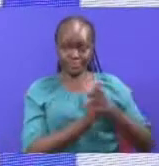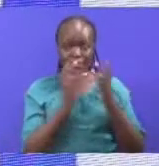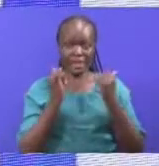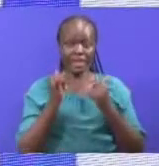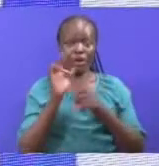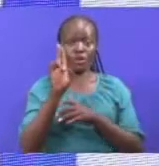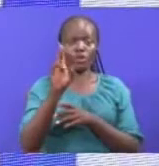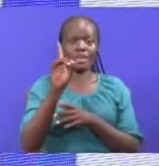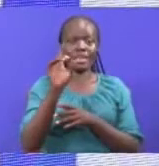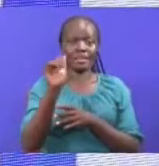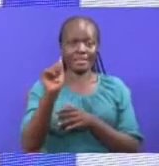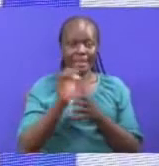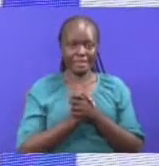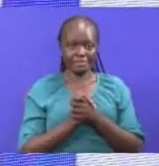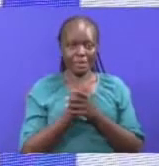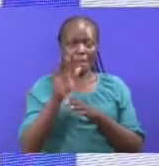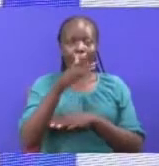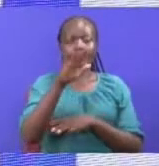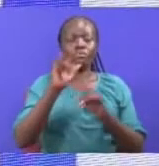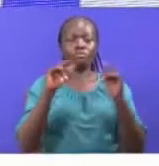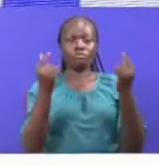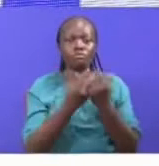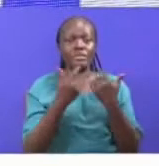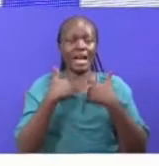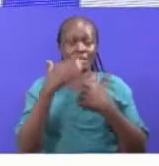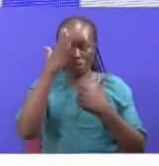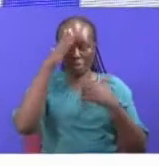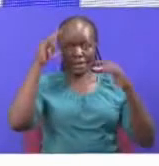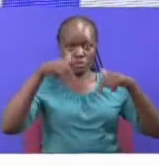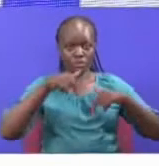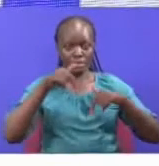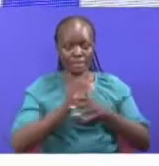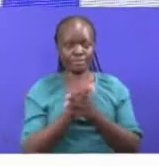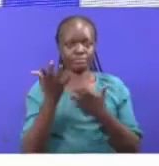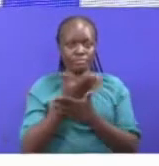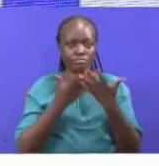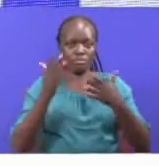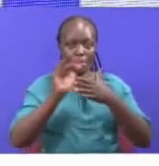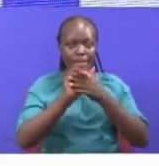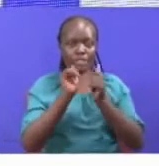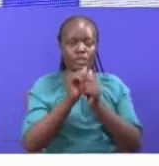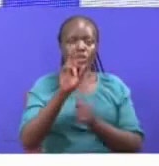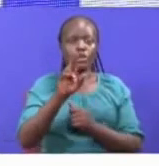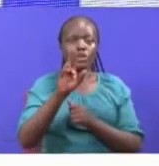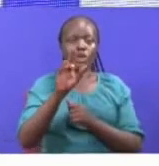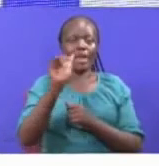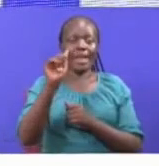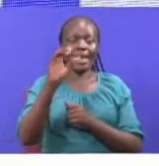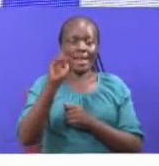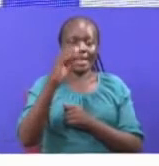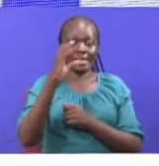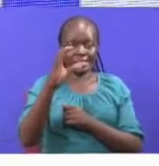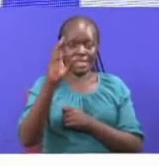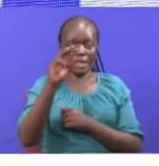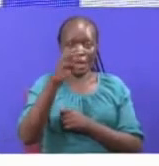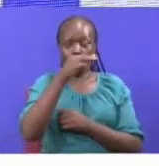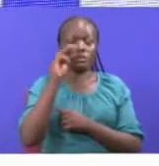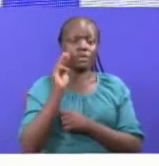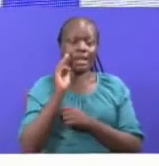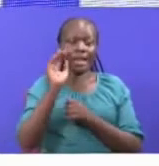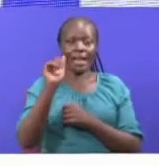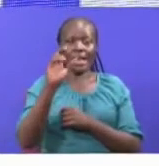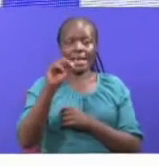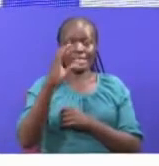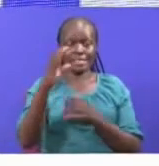The United Democratic Alliance parliamentary group has on Monday endorsed the partnership with Musalia Mudavadi's Amani National